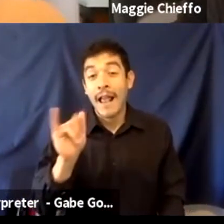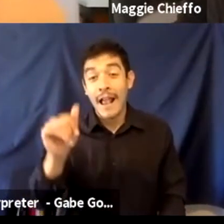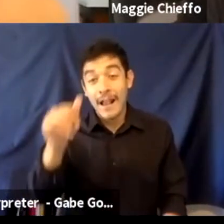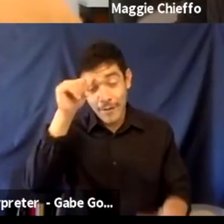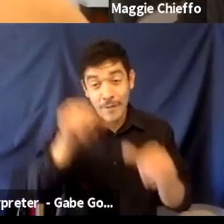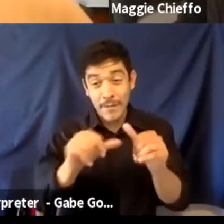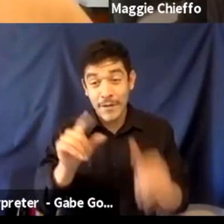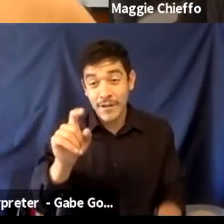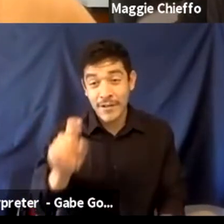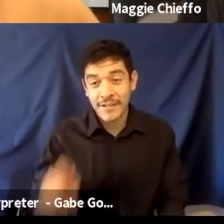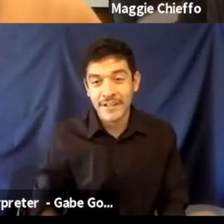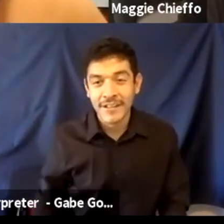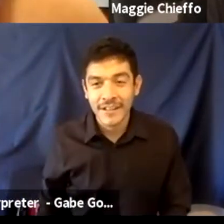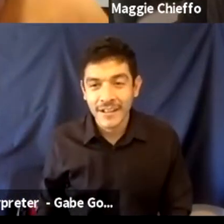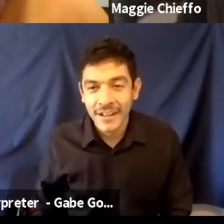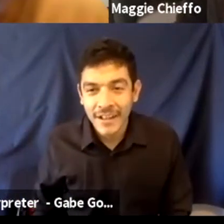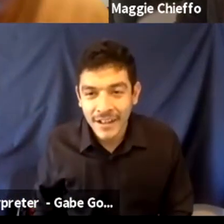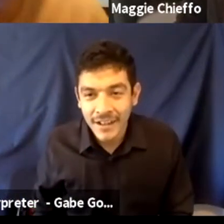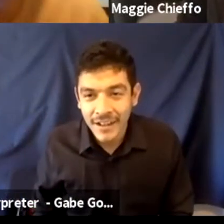liked?